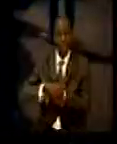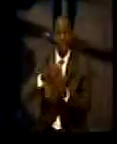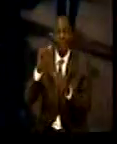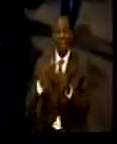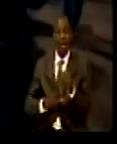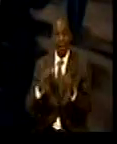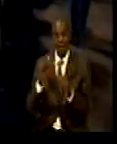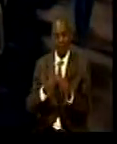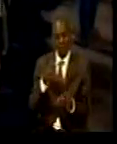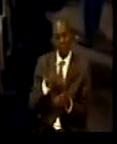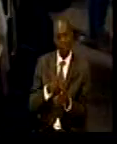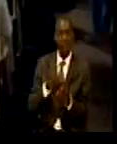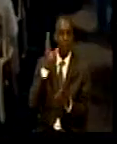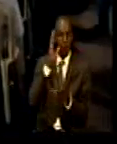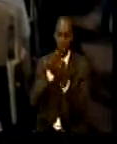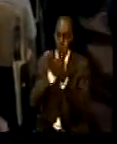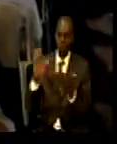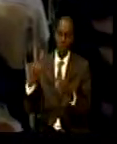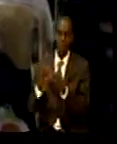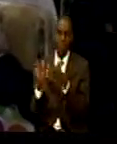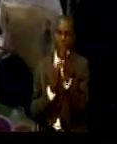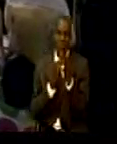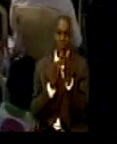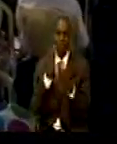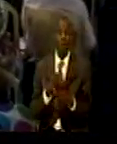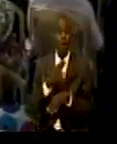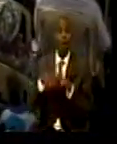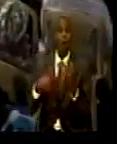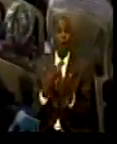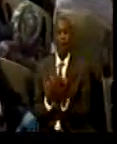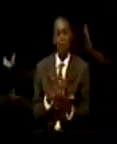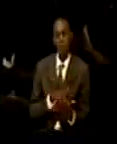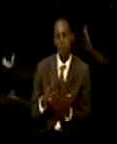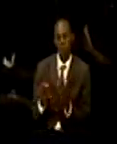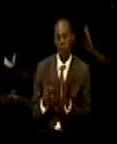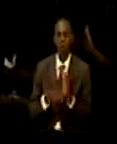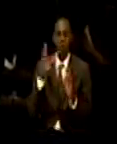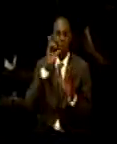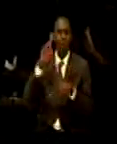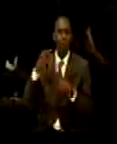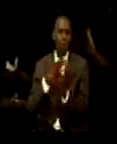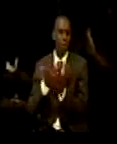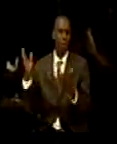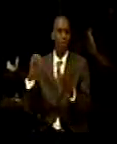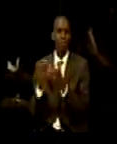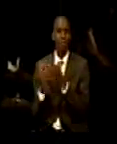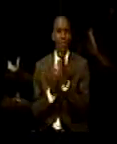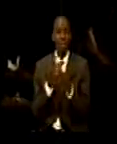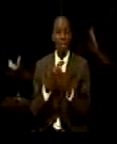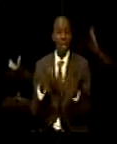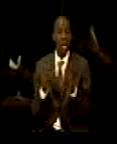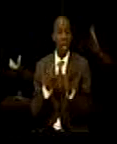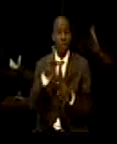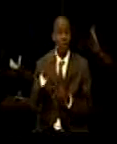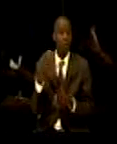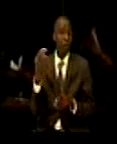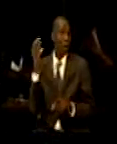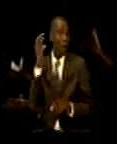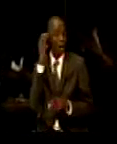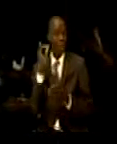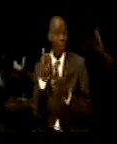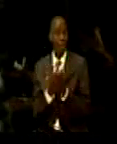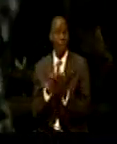away. Tonight, all your weakness will vanish away. And as you hear the word, stand, all